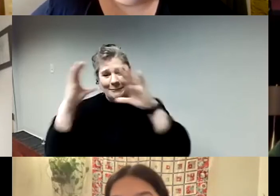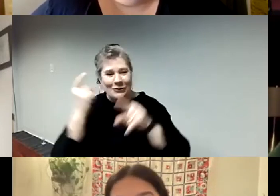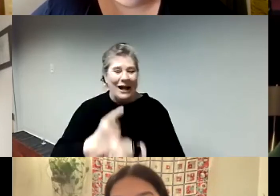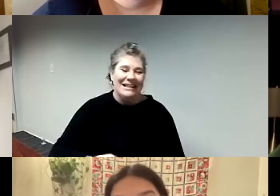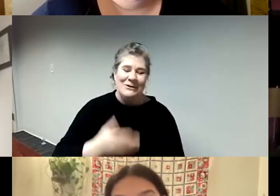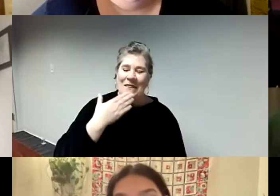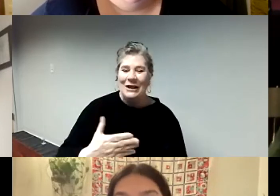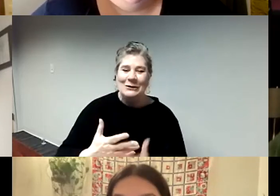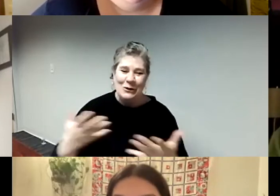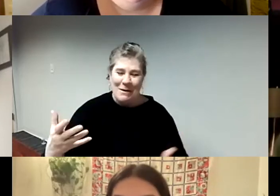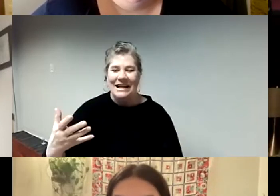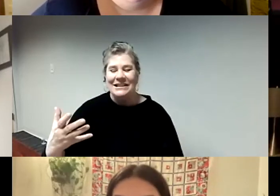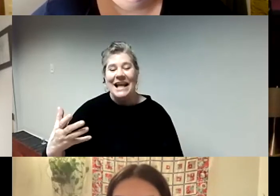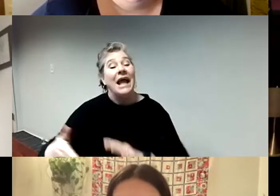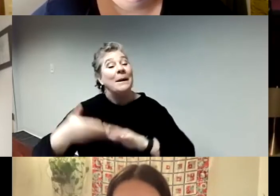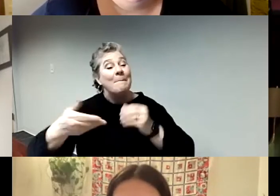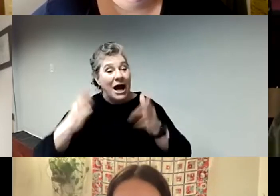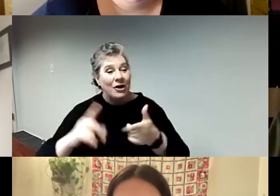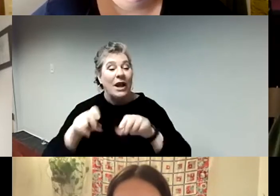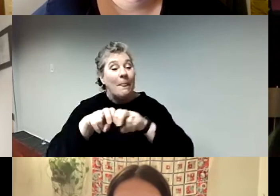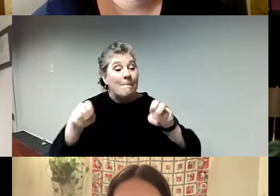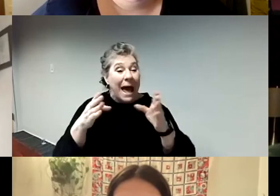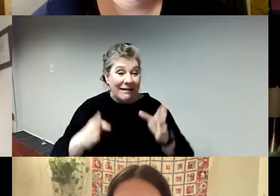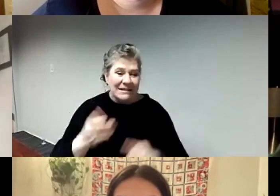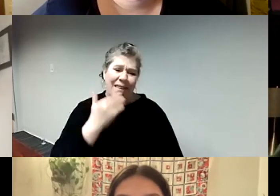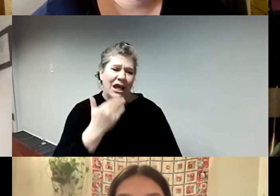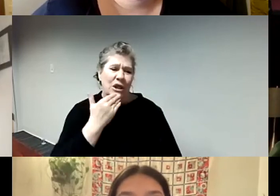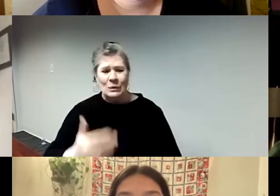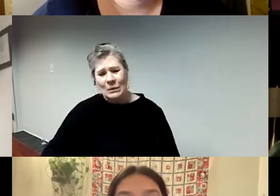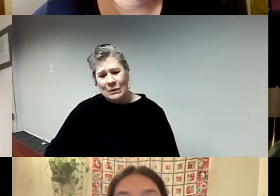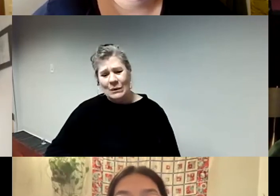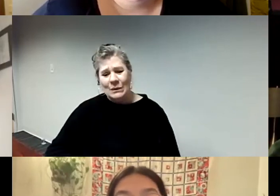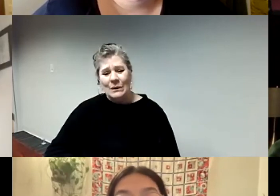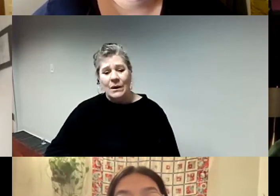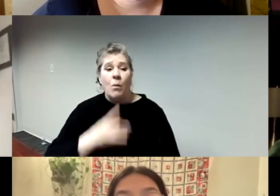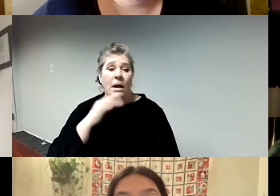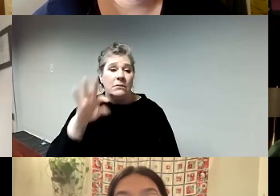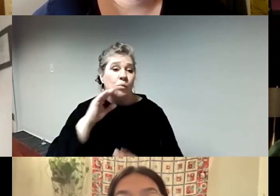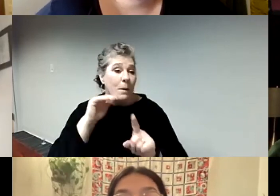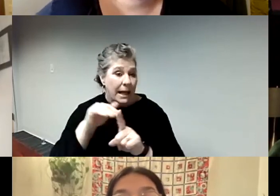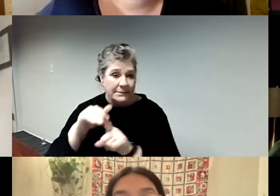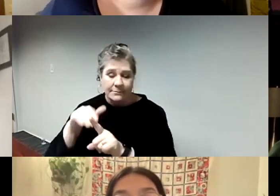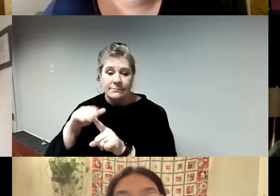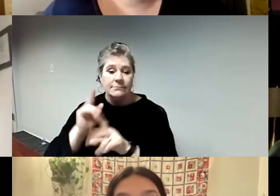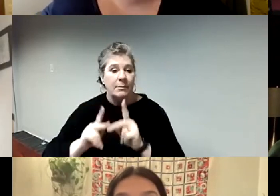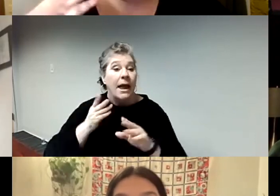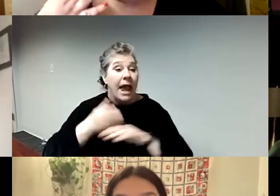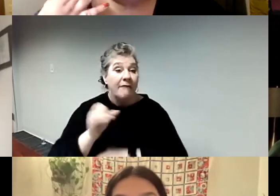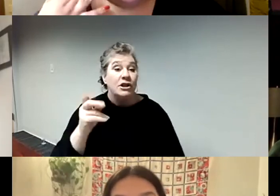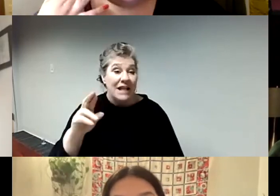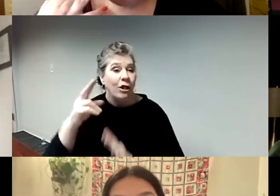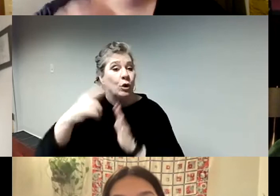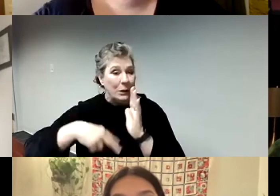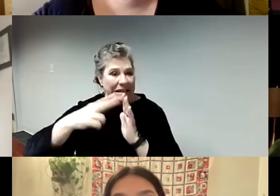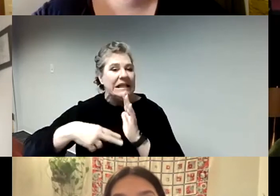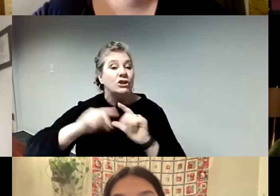thank you to our moderator and our panelists for that. I just wanted to say a reminder that after Taylor reads us the group